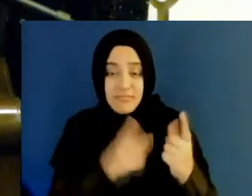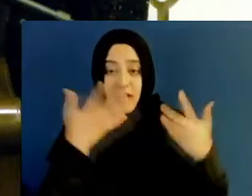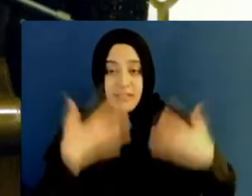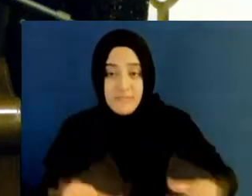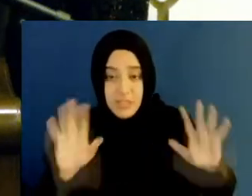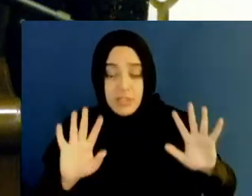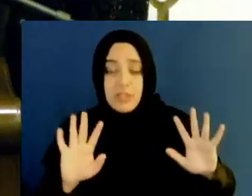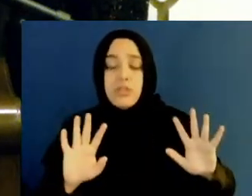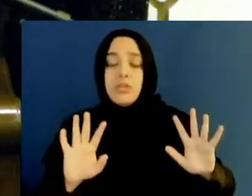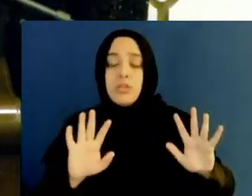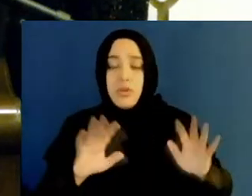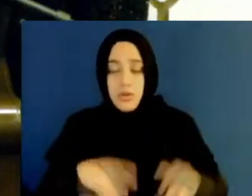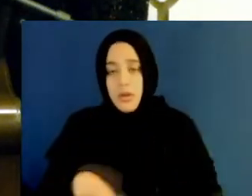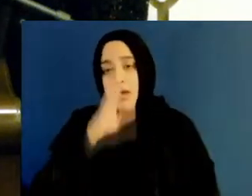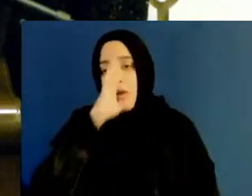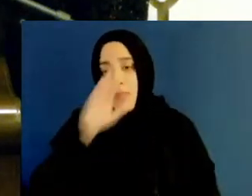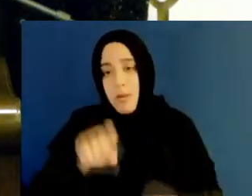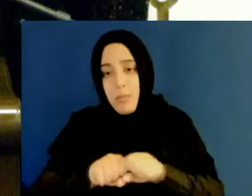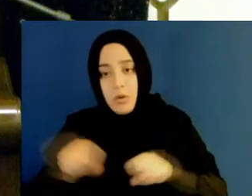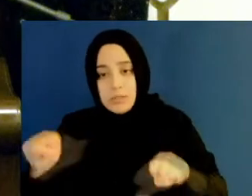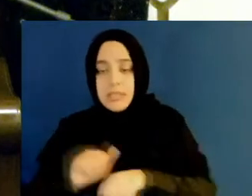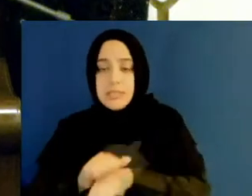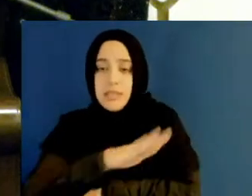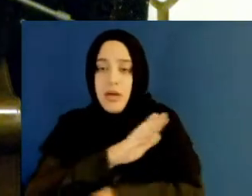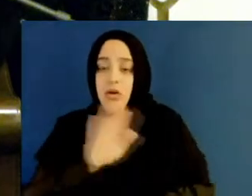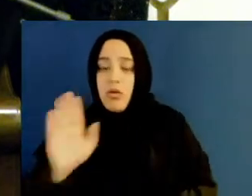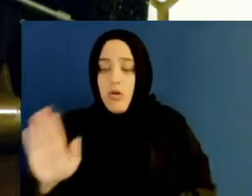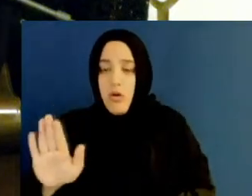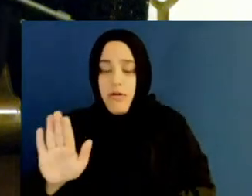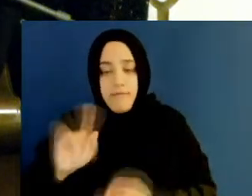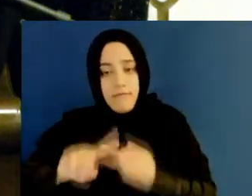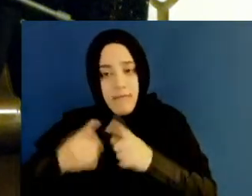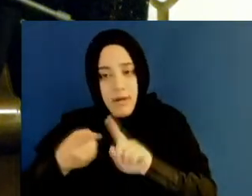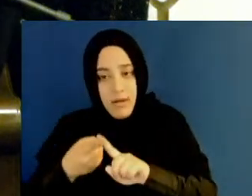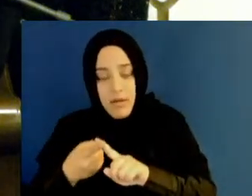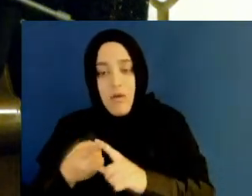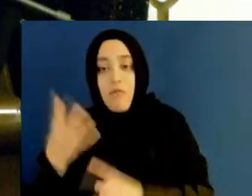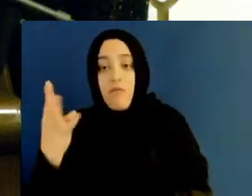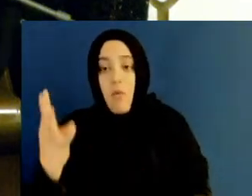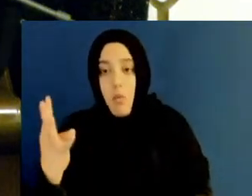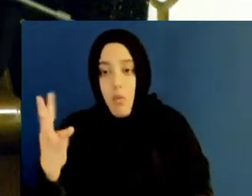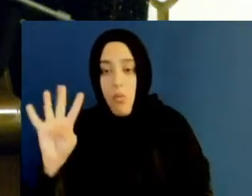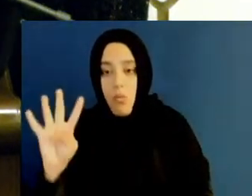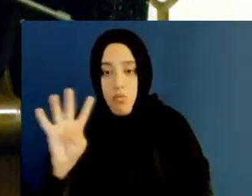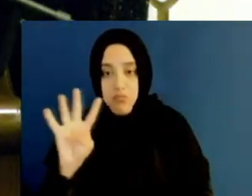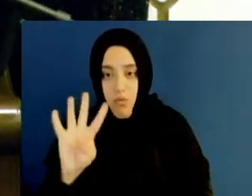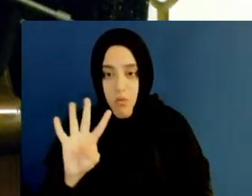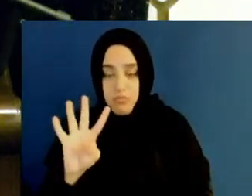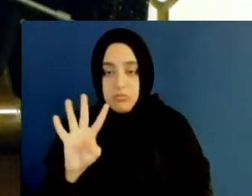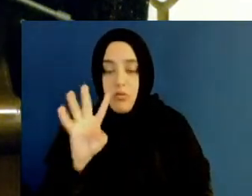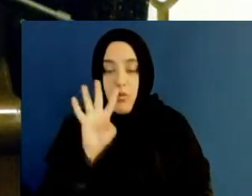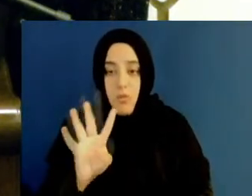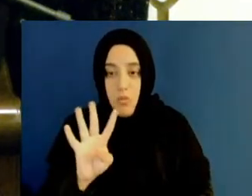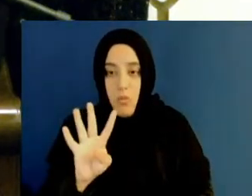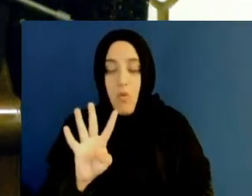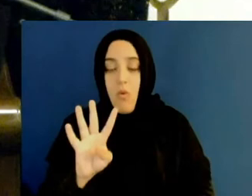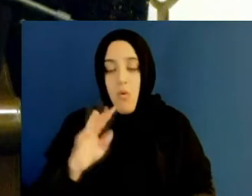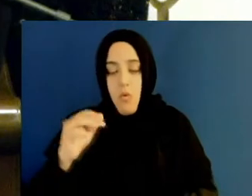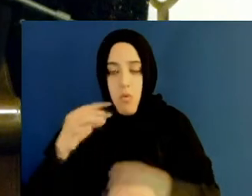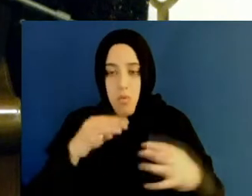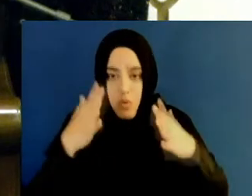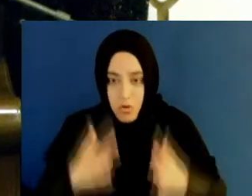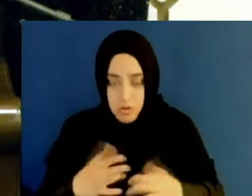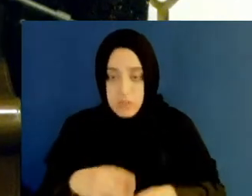sent out his companions in formations of four. Four warriors, four horsemen in a